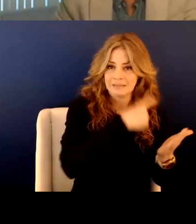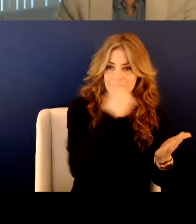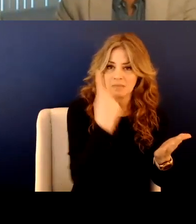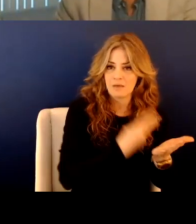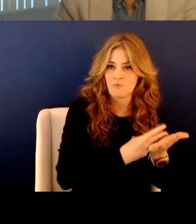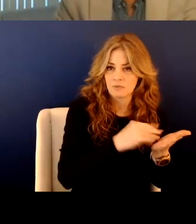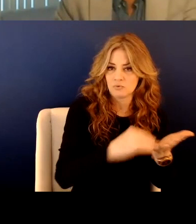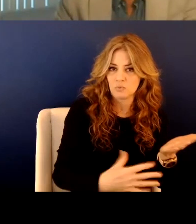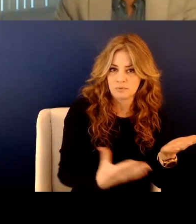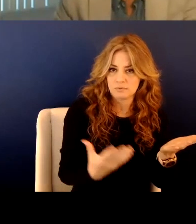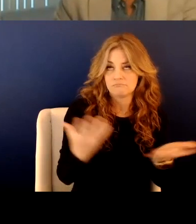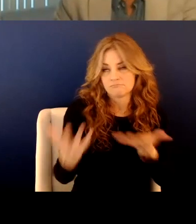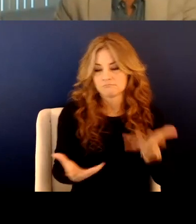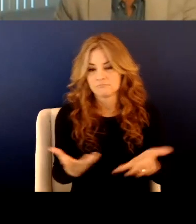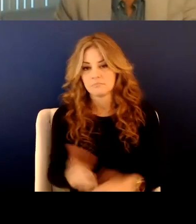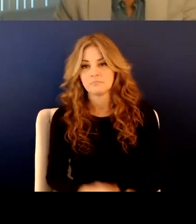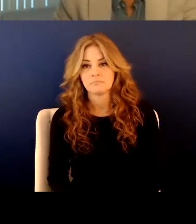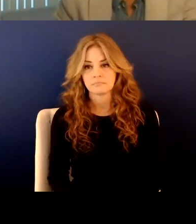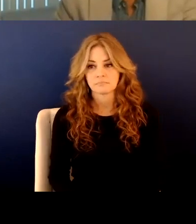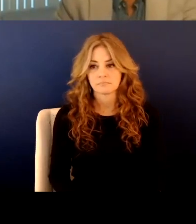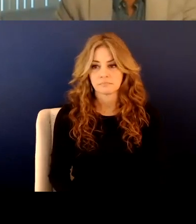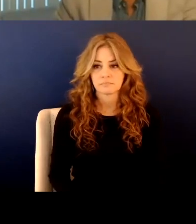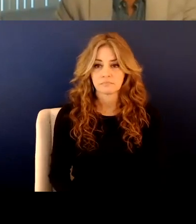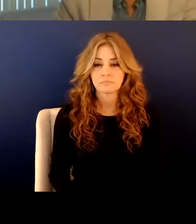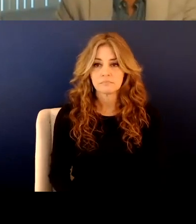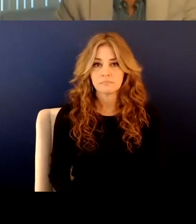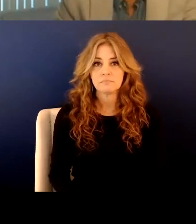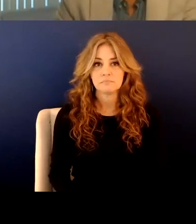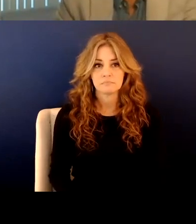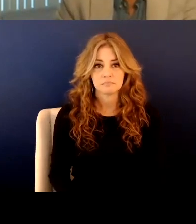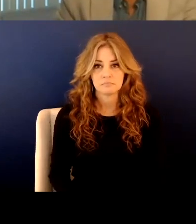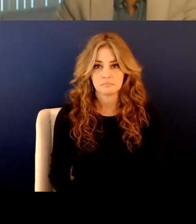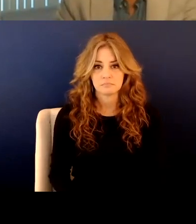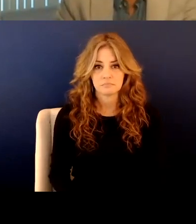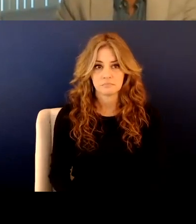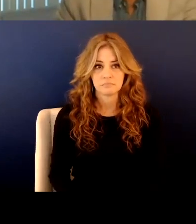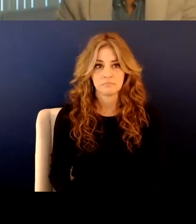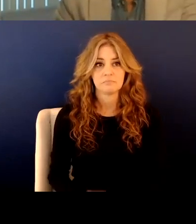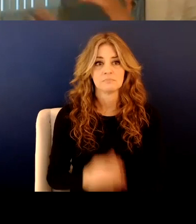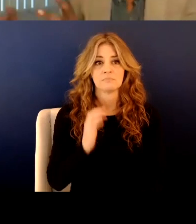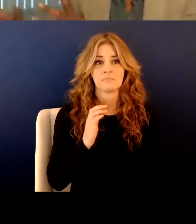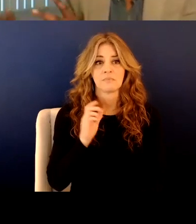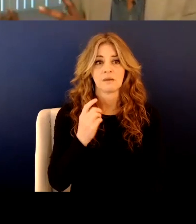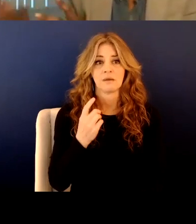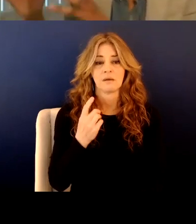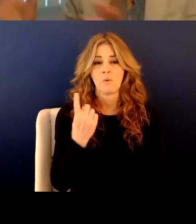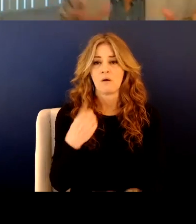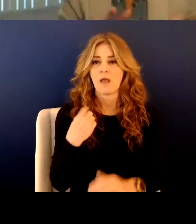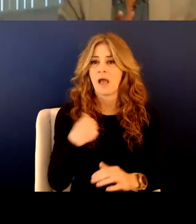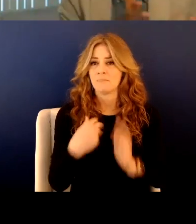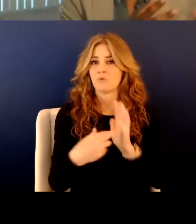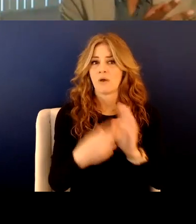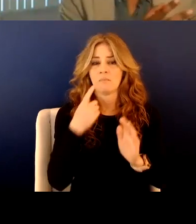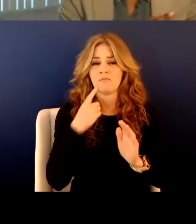these demands. Mm-hmm. And I can maybe jump in here. I'm actually our school's one of our reps for the